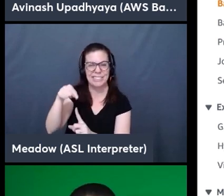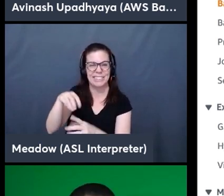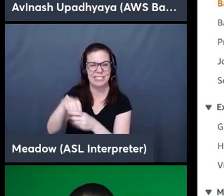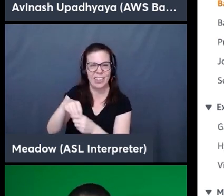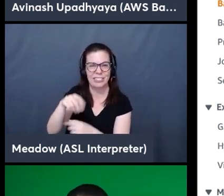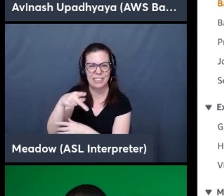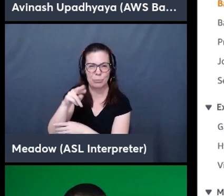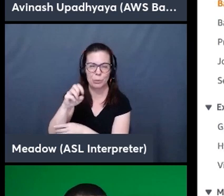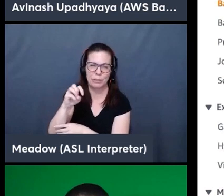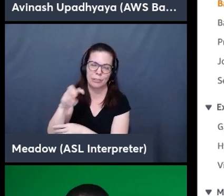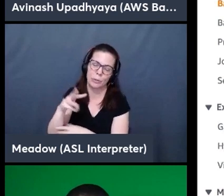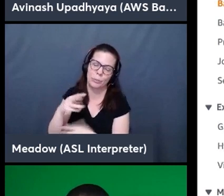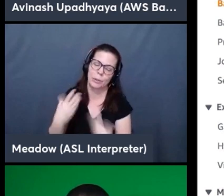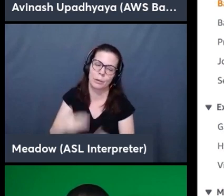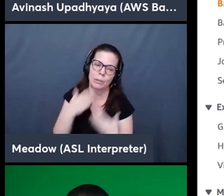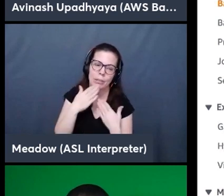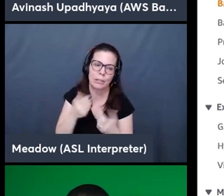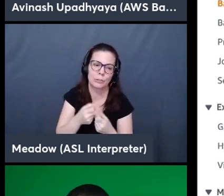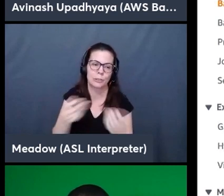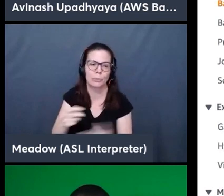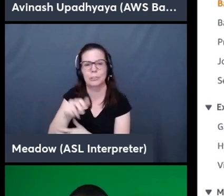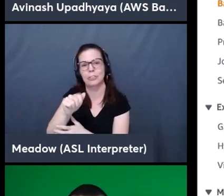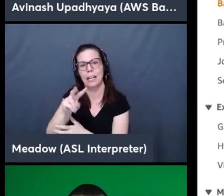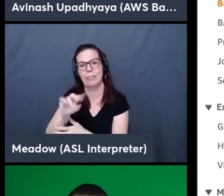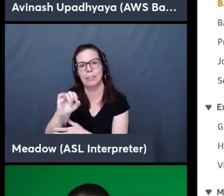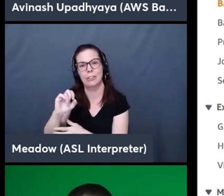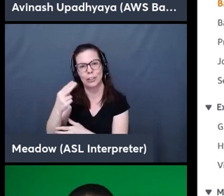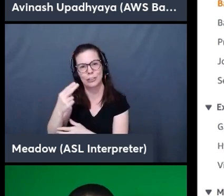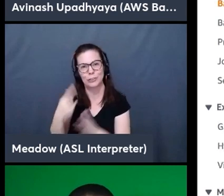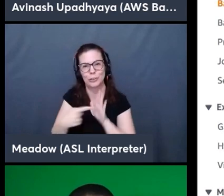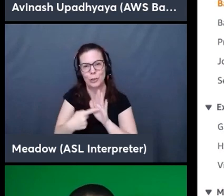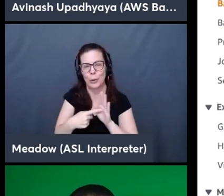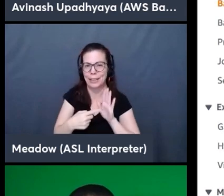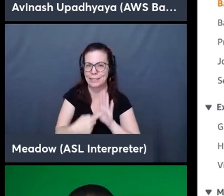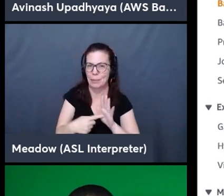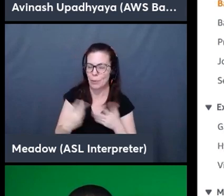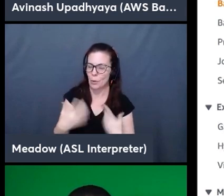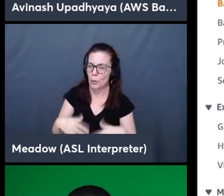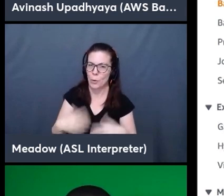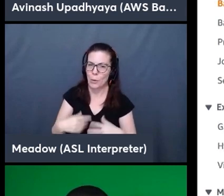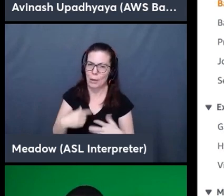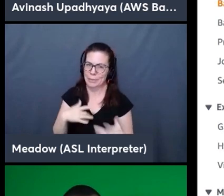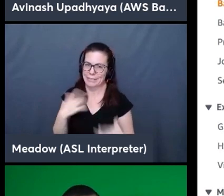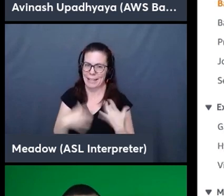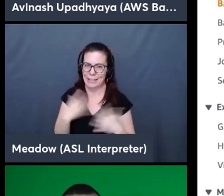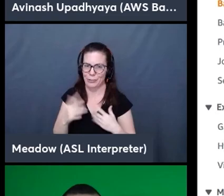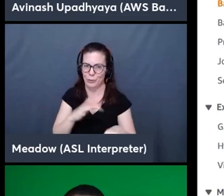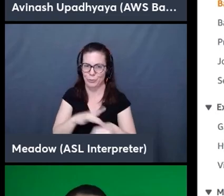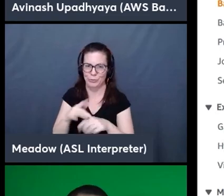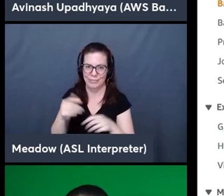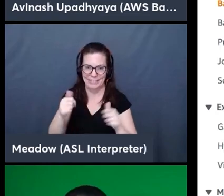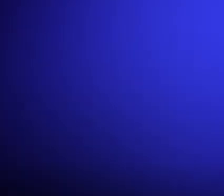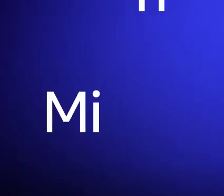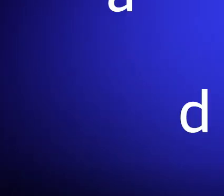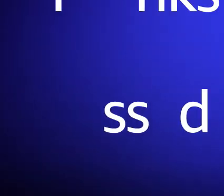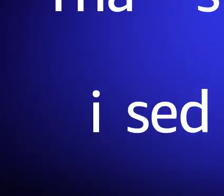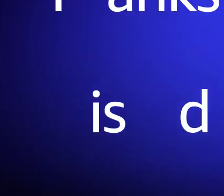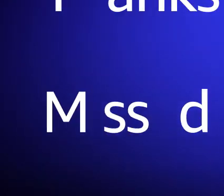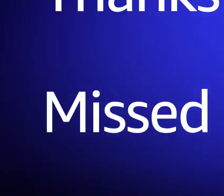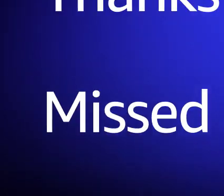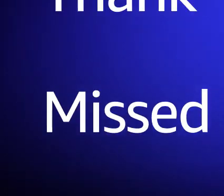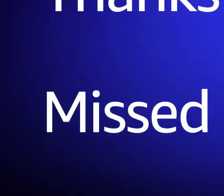so much, Avinash, for showing us this really awesome demo. Can't wait to get my hands on it. But yeah, thank you for coming on.